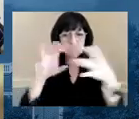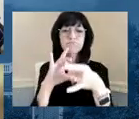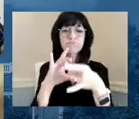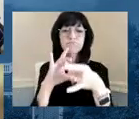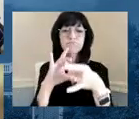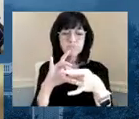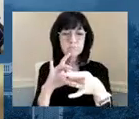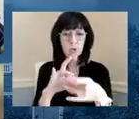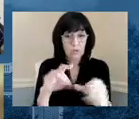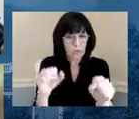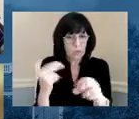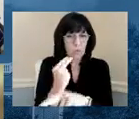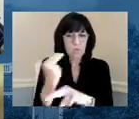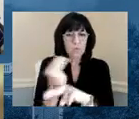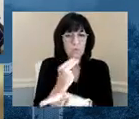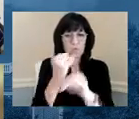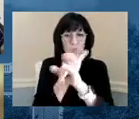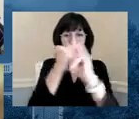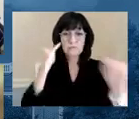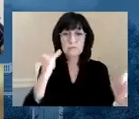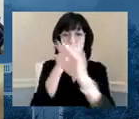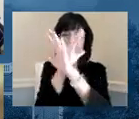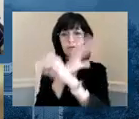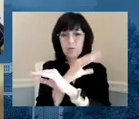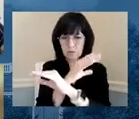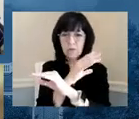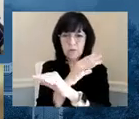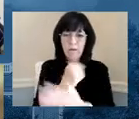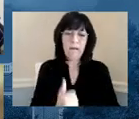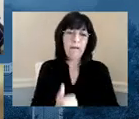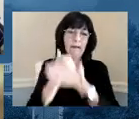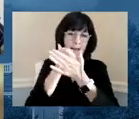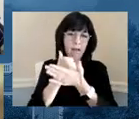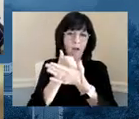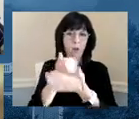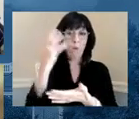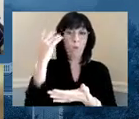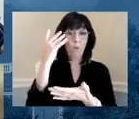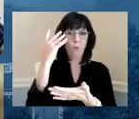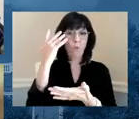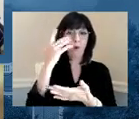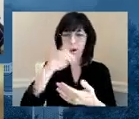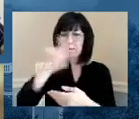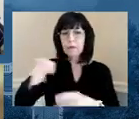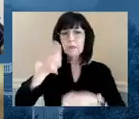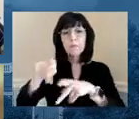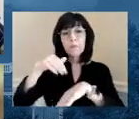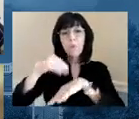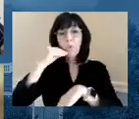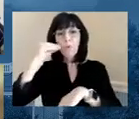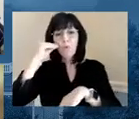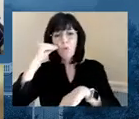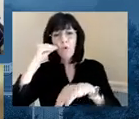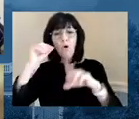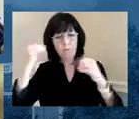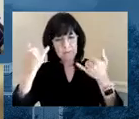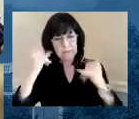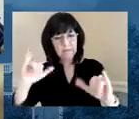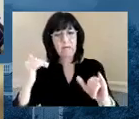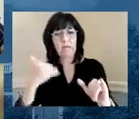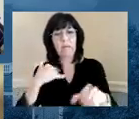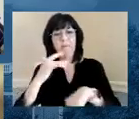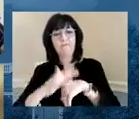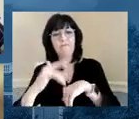all of its manifestations brings needed medical care into the home for many, and this will mean medical care for some who would otherwise